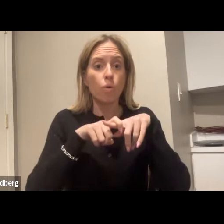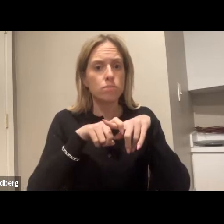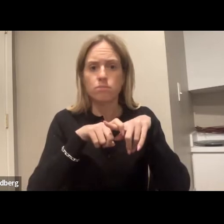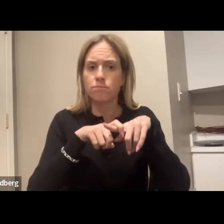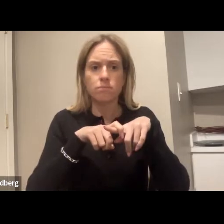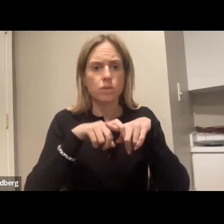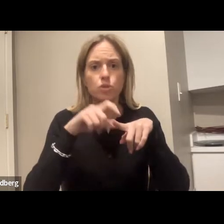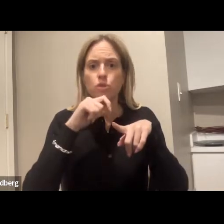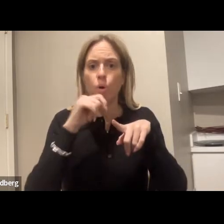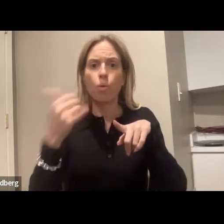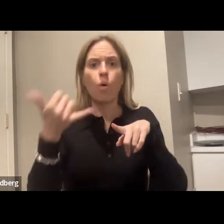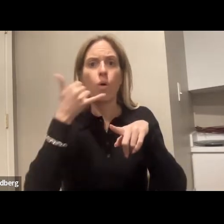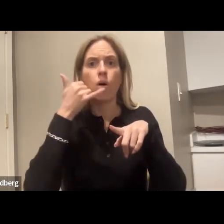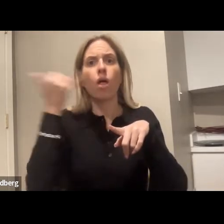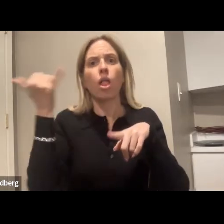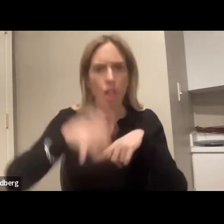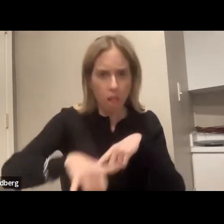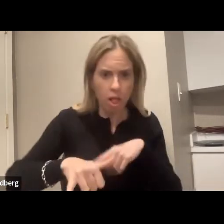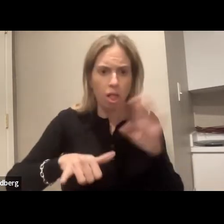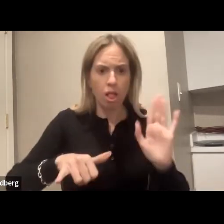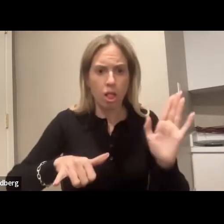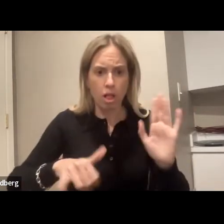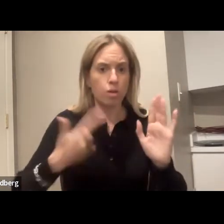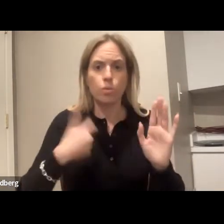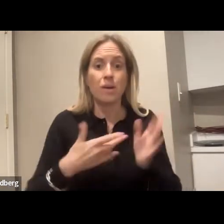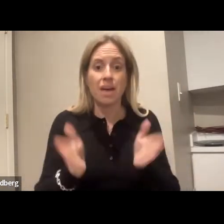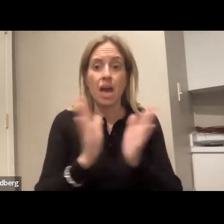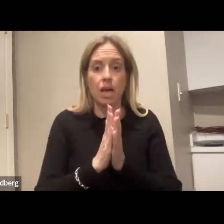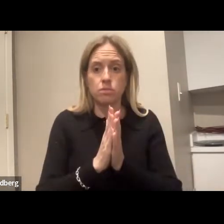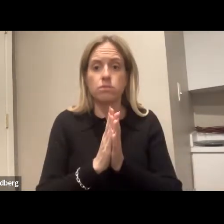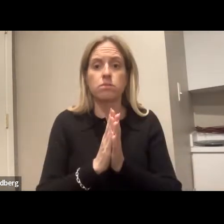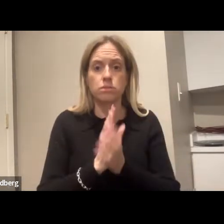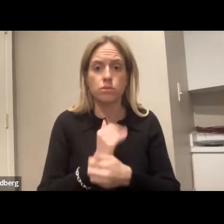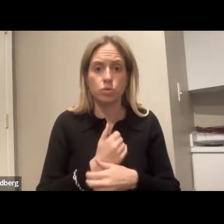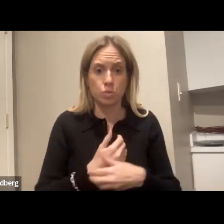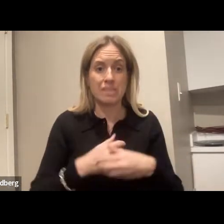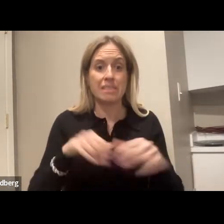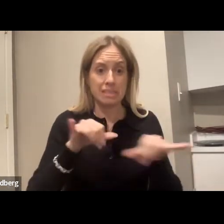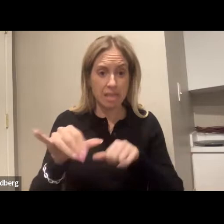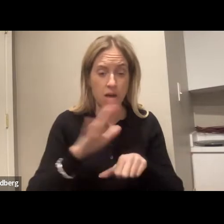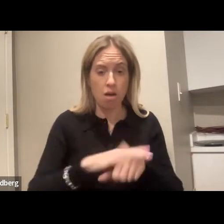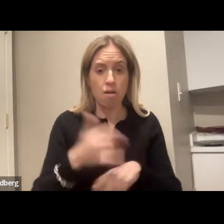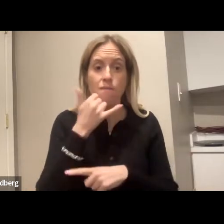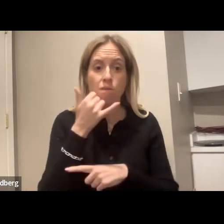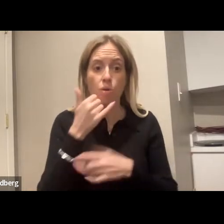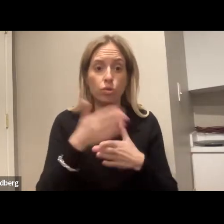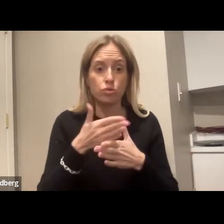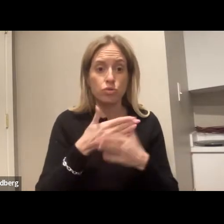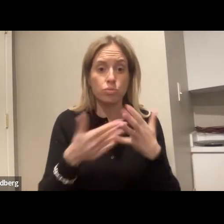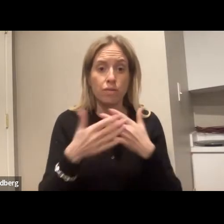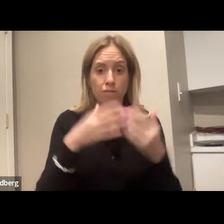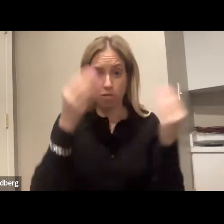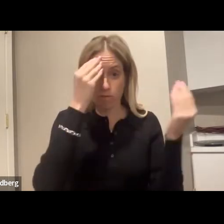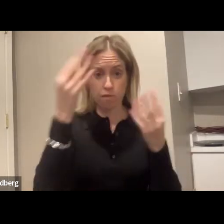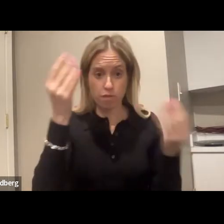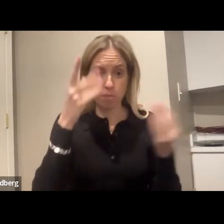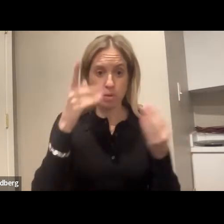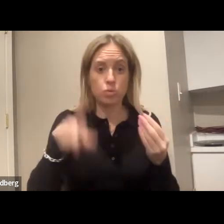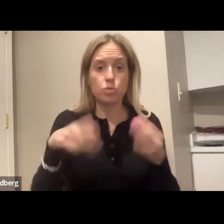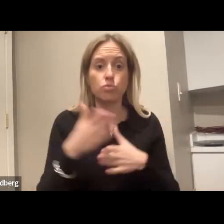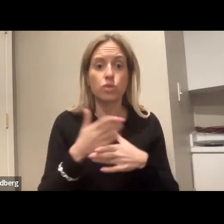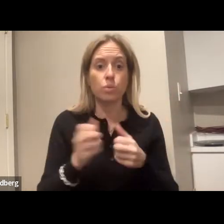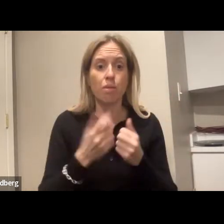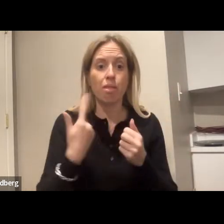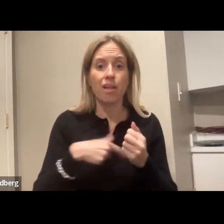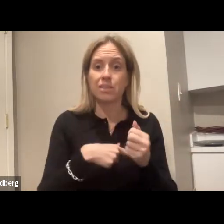your call back further. We ask you to stay on the line and just share whatever information that you need to share with us. But if